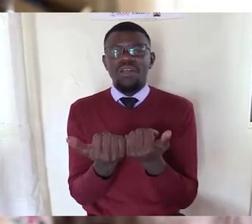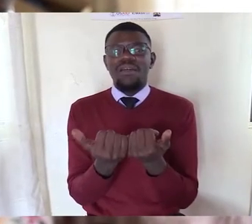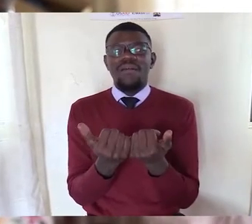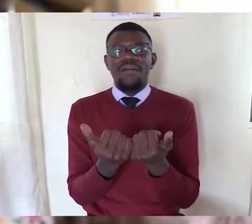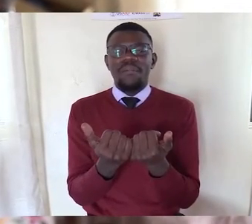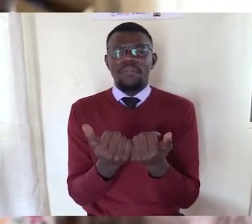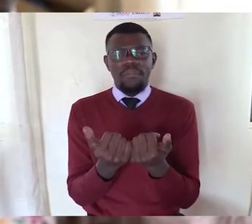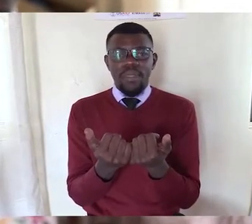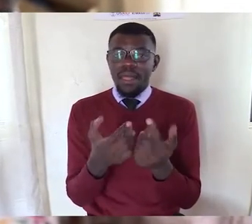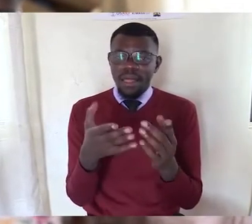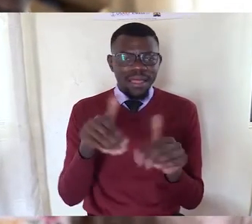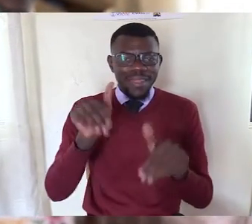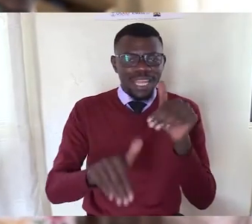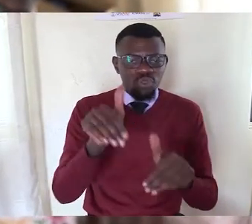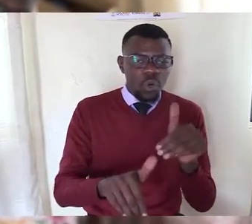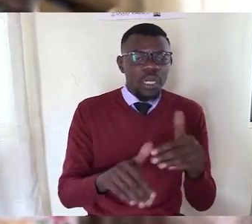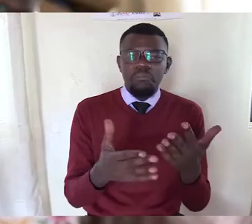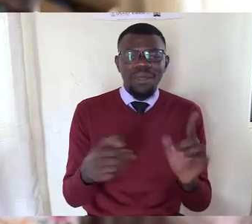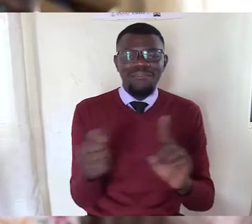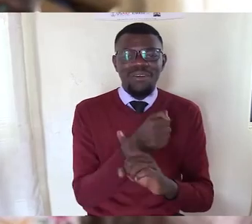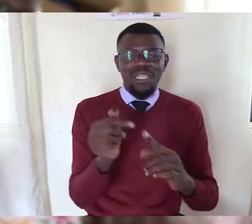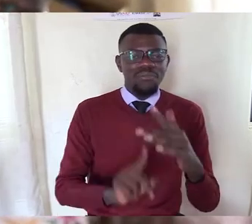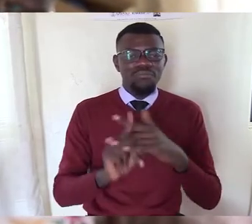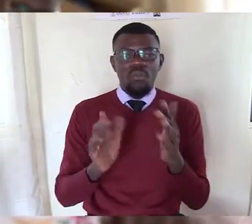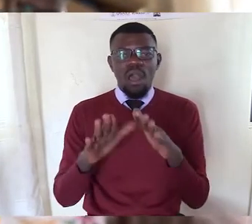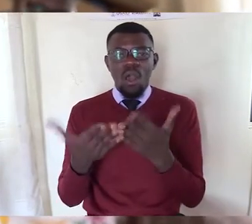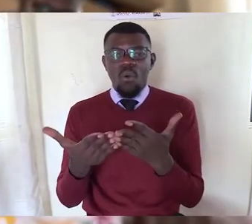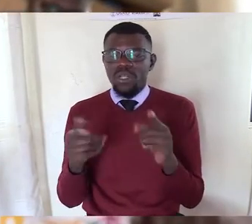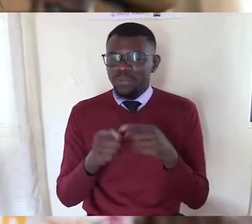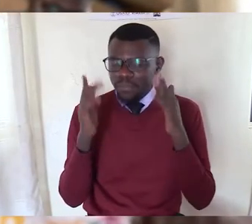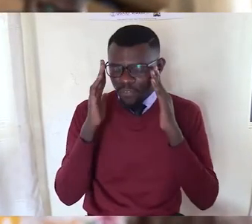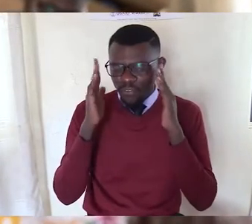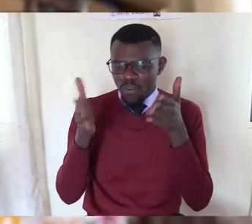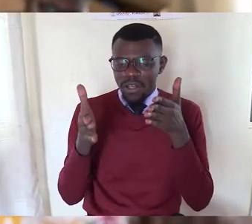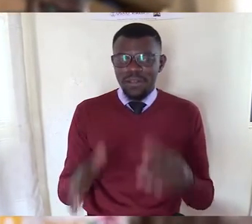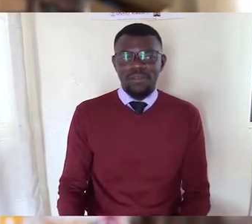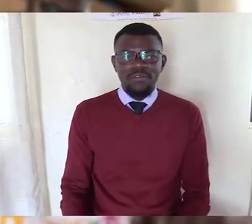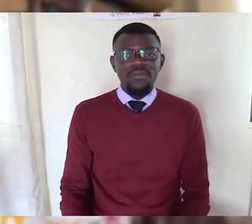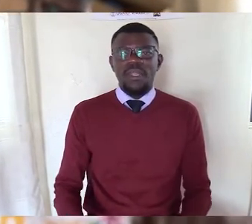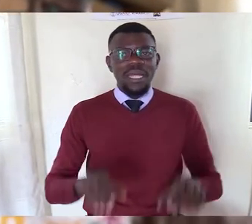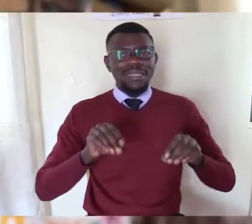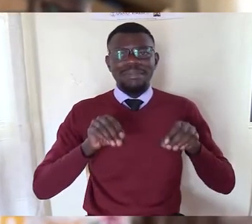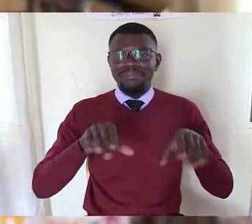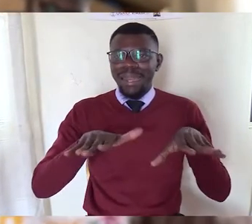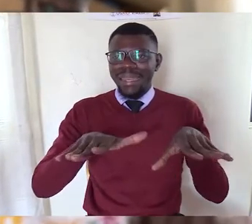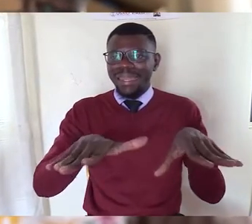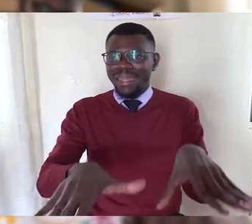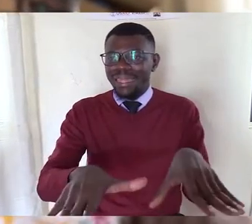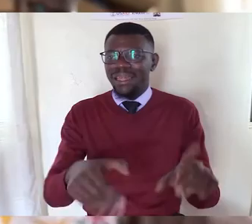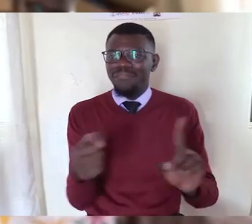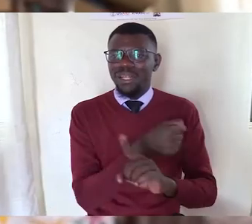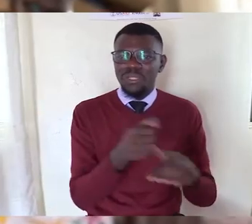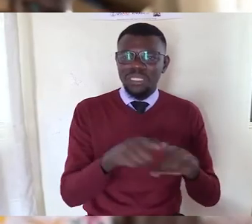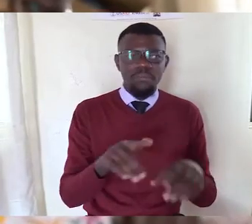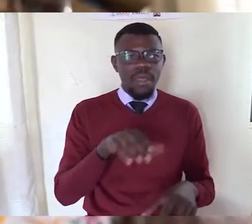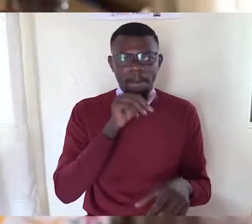of election-related SGBV, including by focusing on prevalence and misogyny and